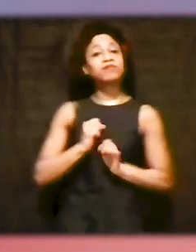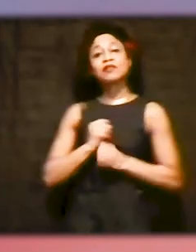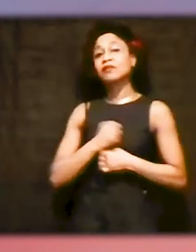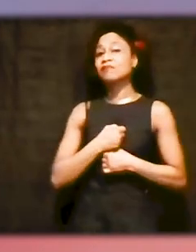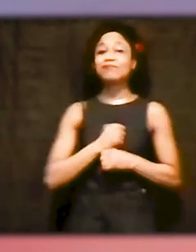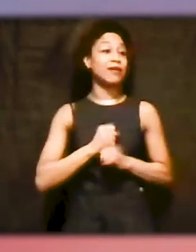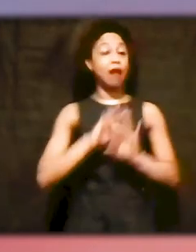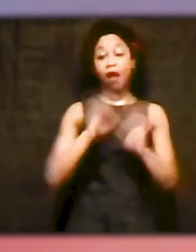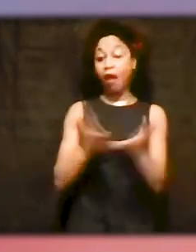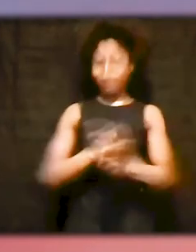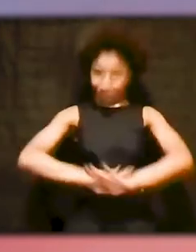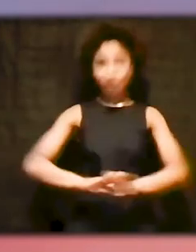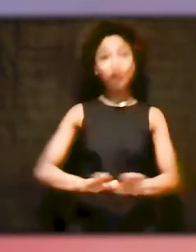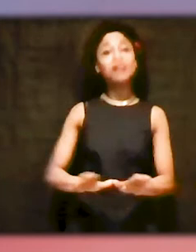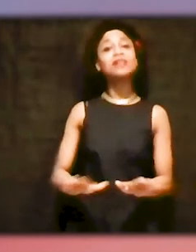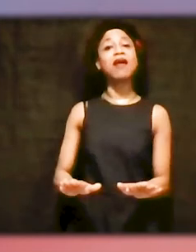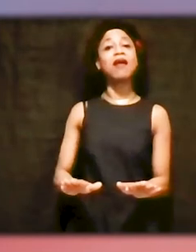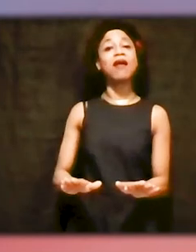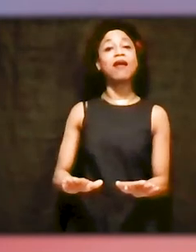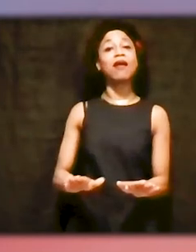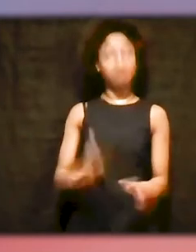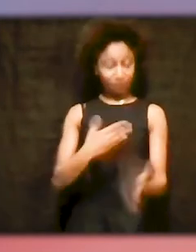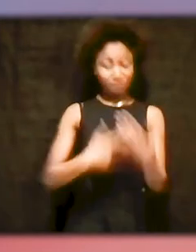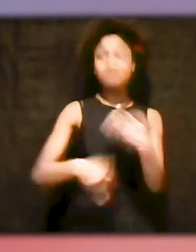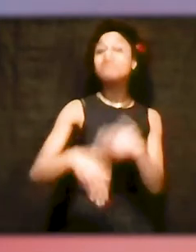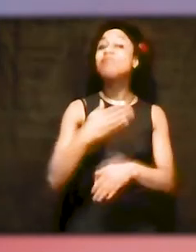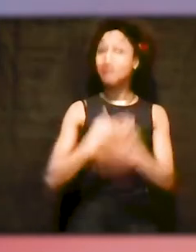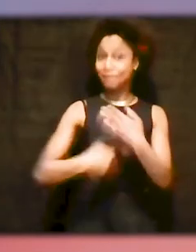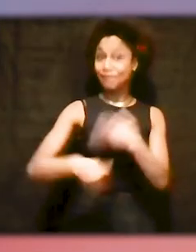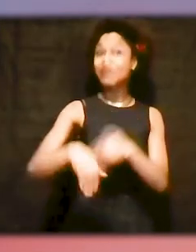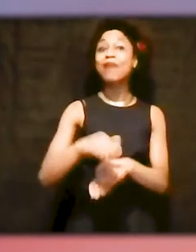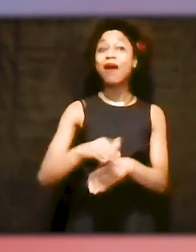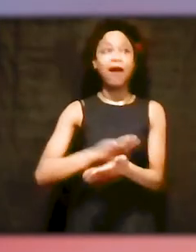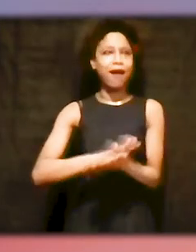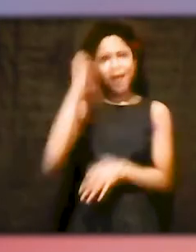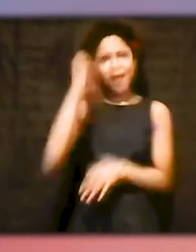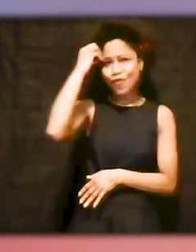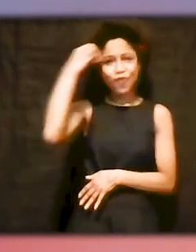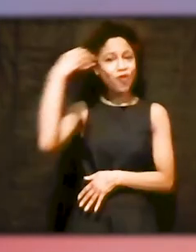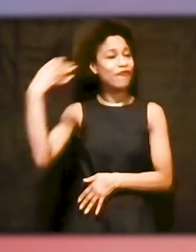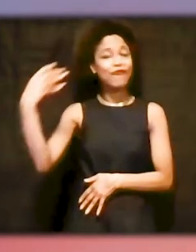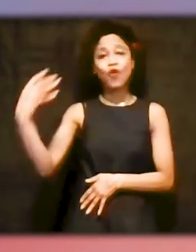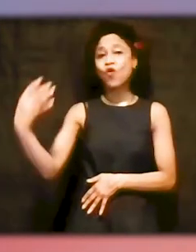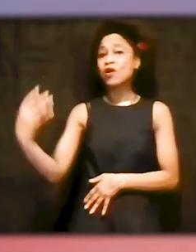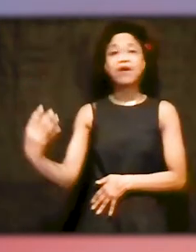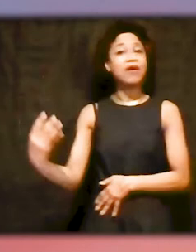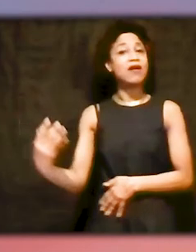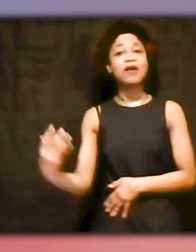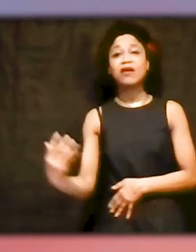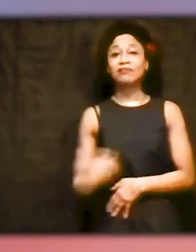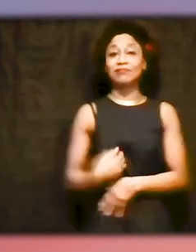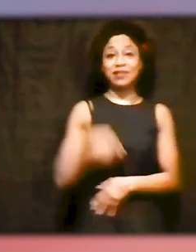I'm not bitter, I'm all set and prepared. I won't